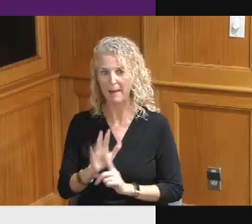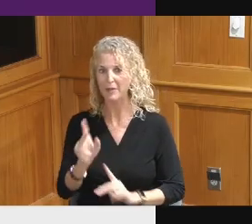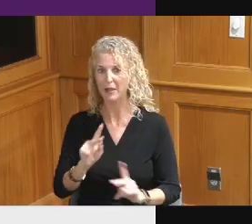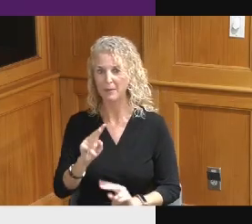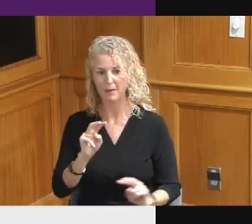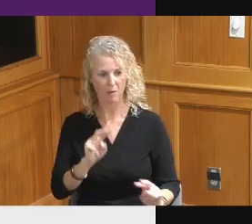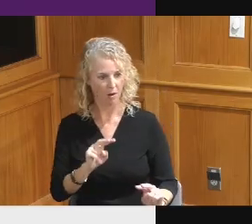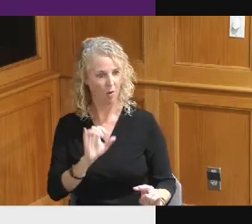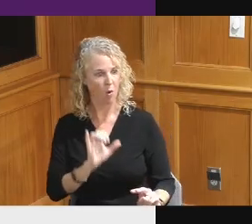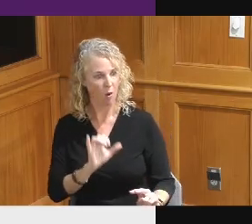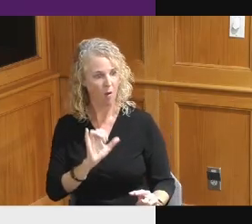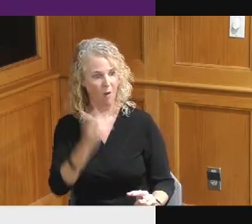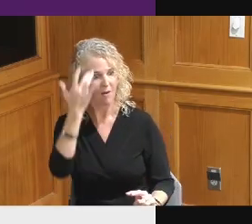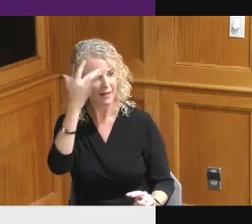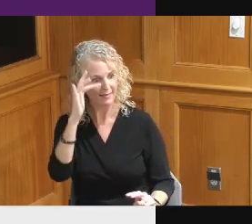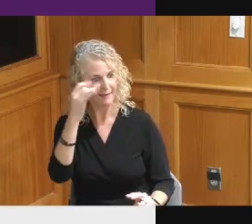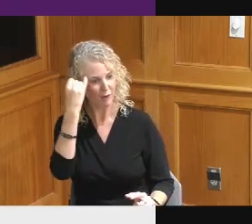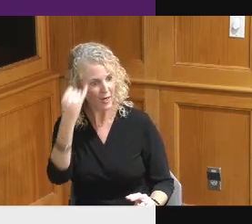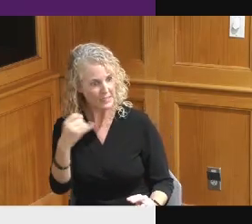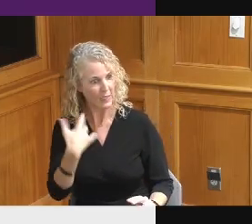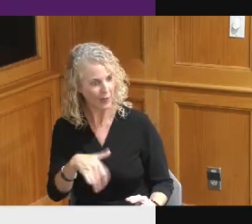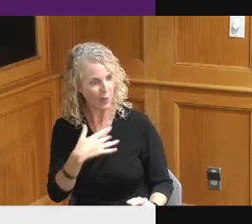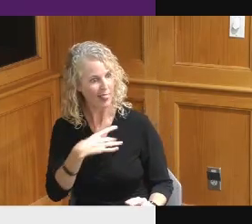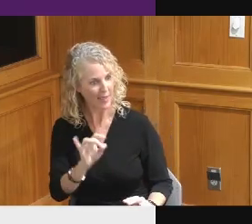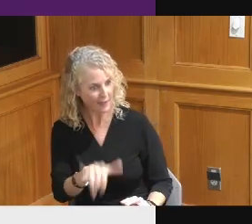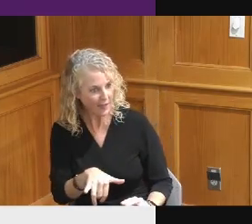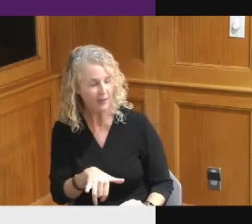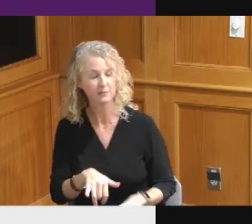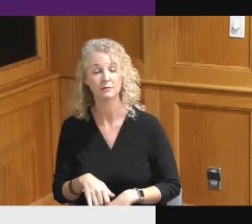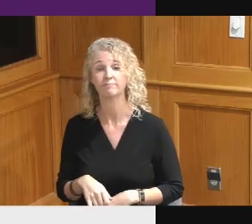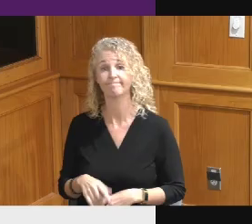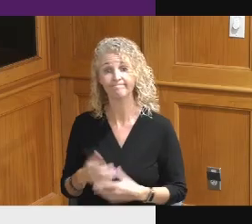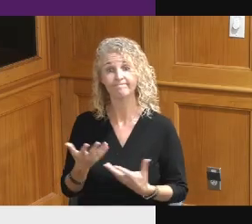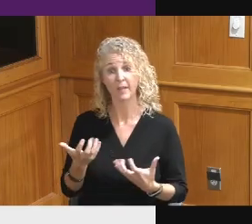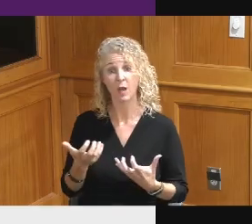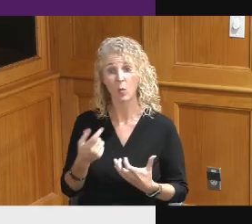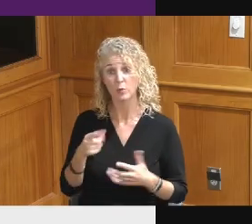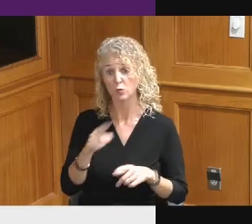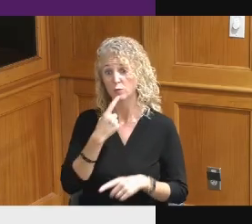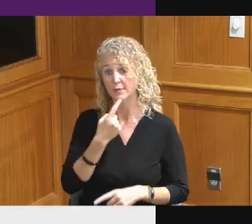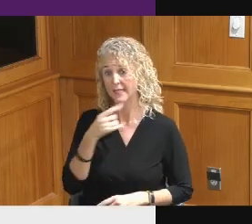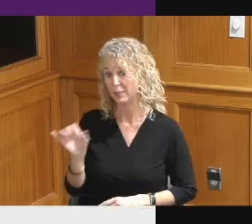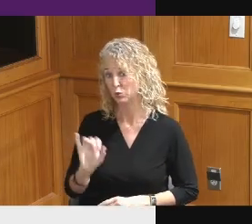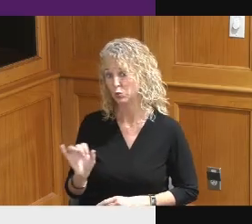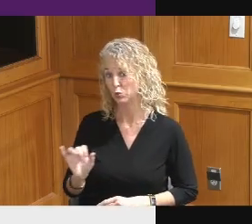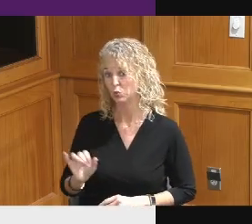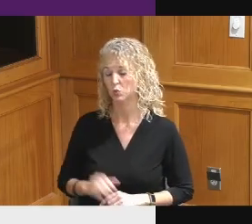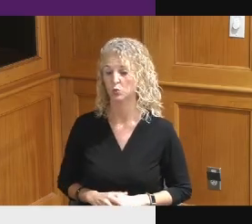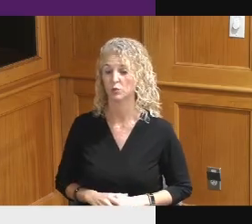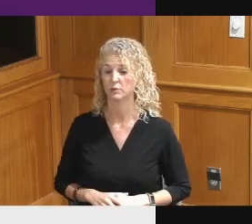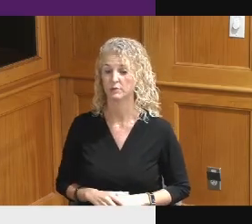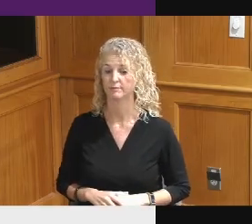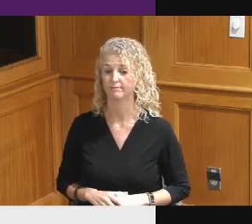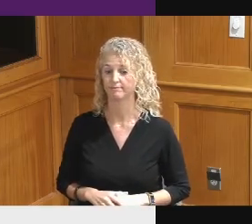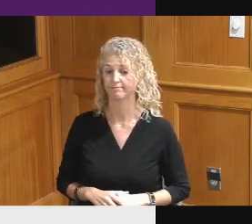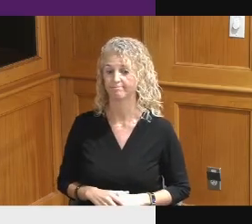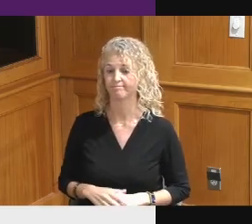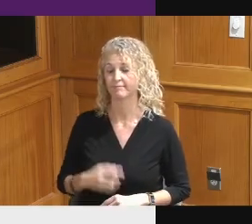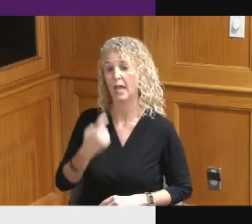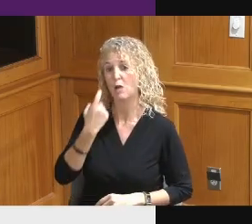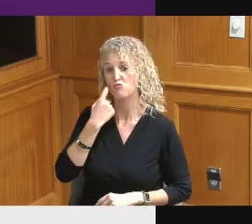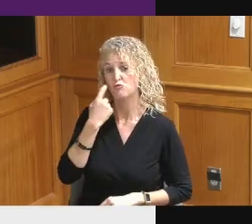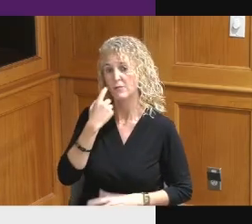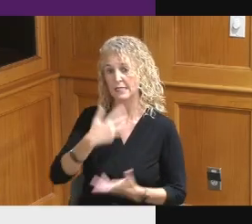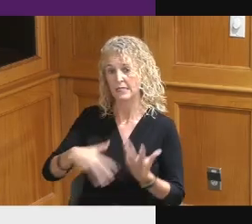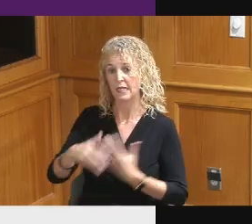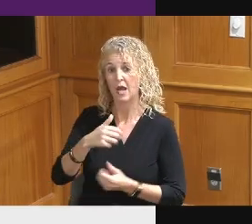at as really innovative around the country. I would also say that I recently spent some time with the